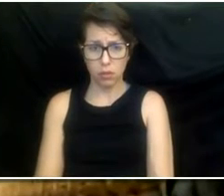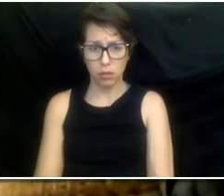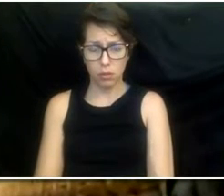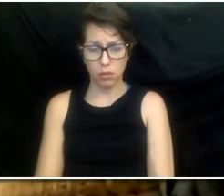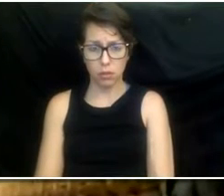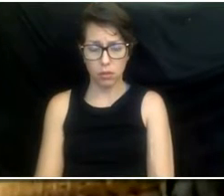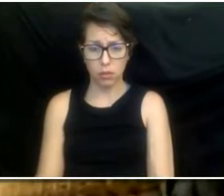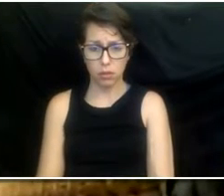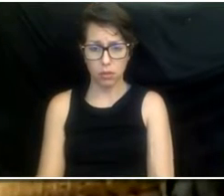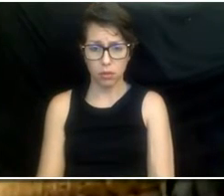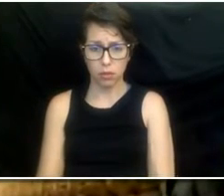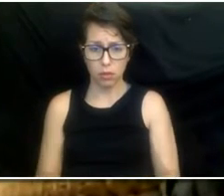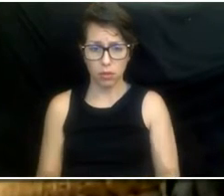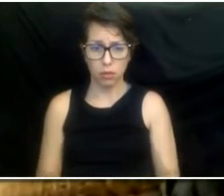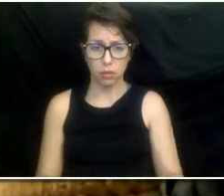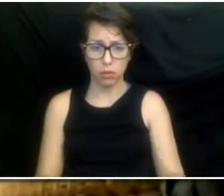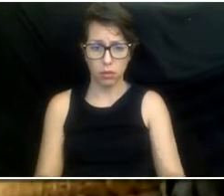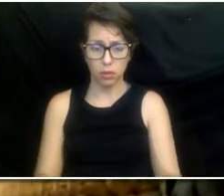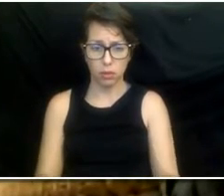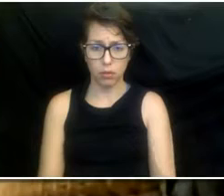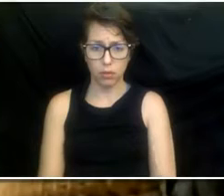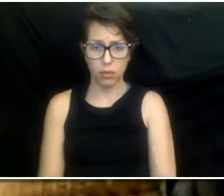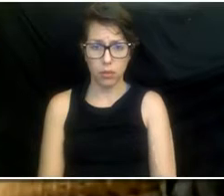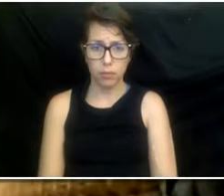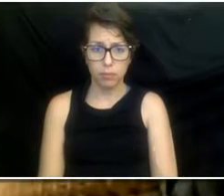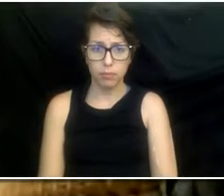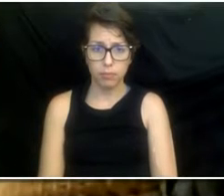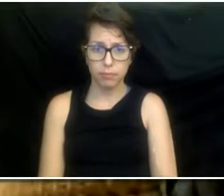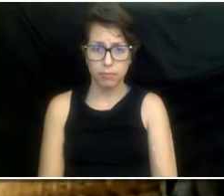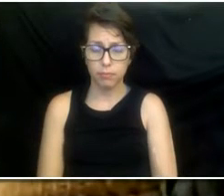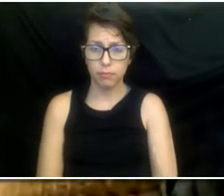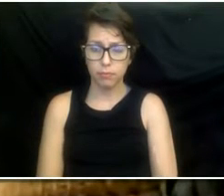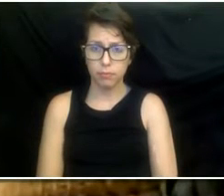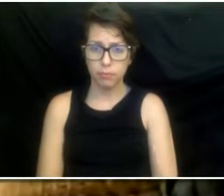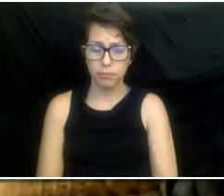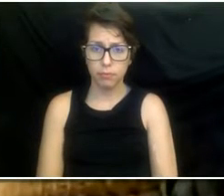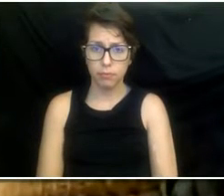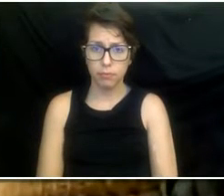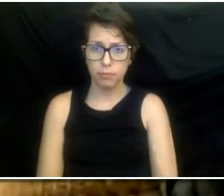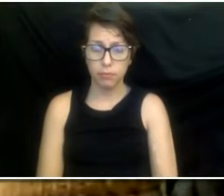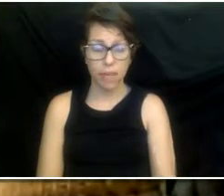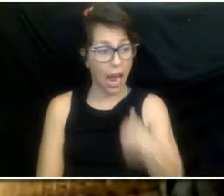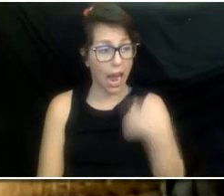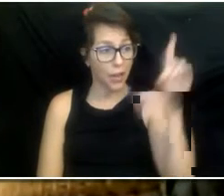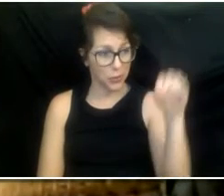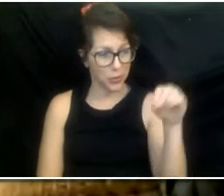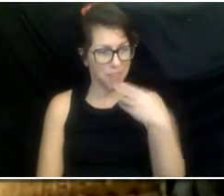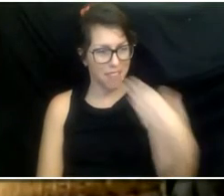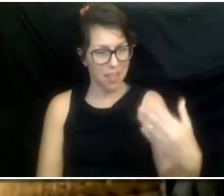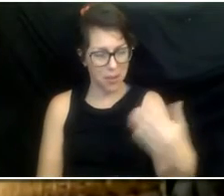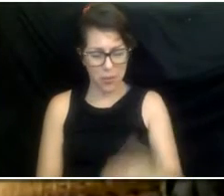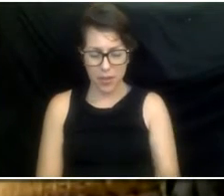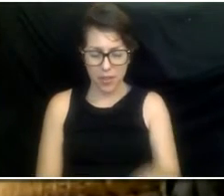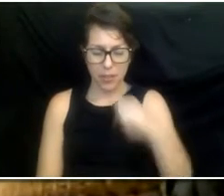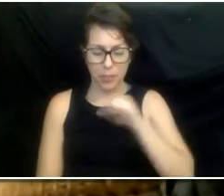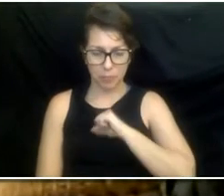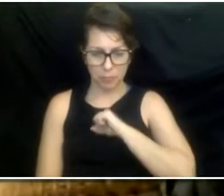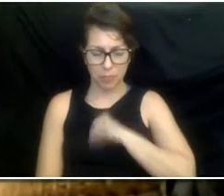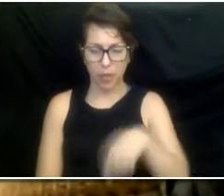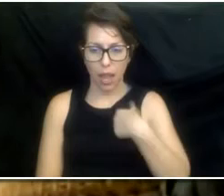the there might be um this increase in domestic violence calls um but